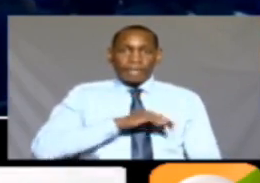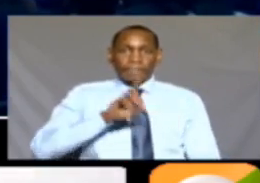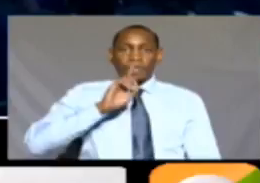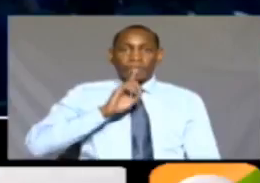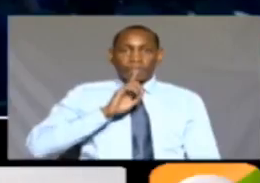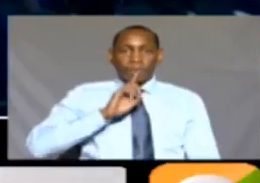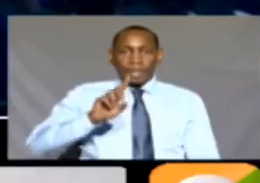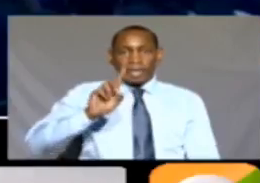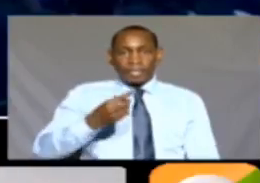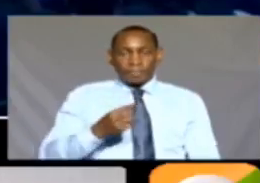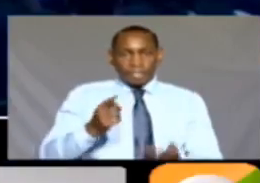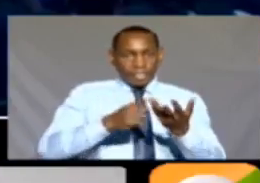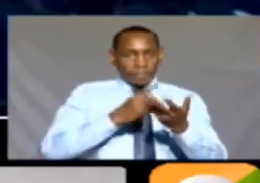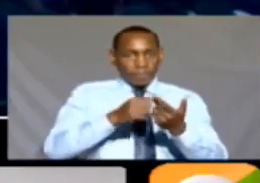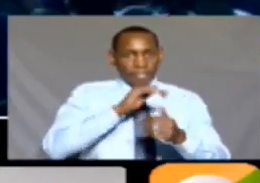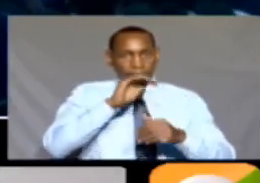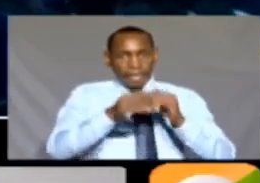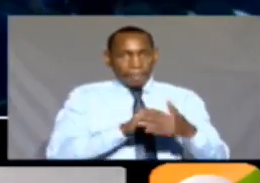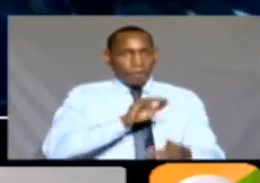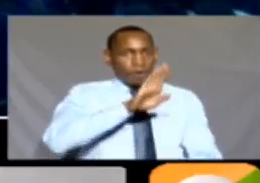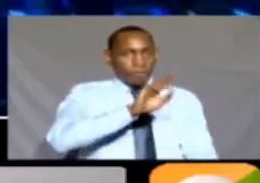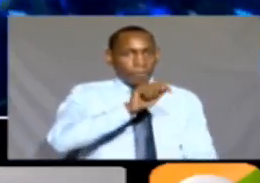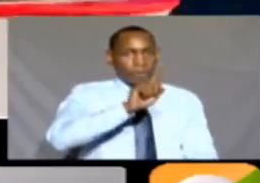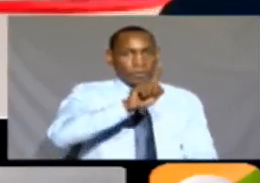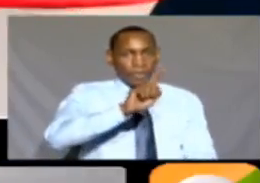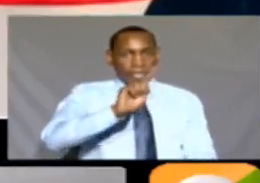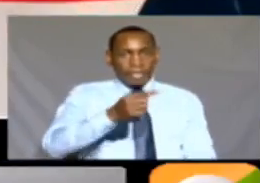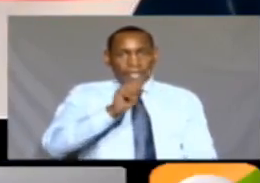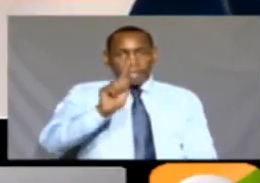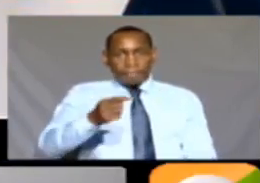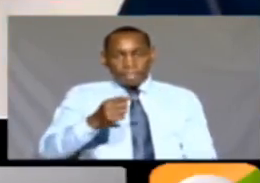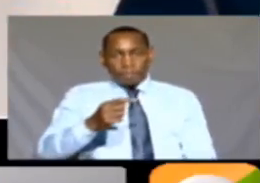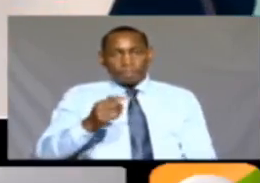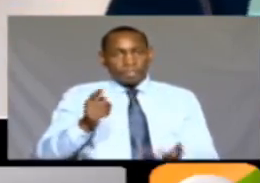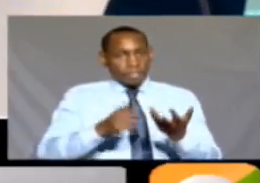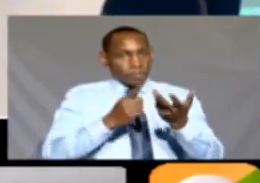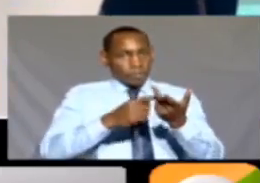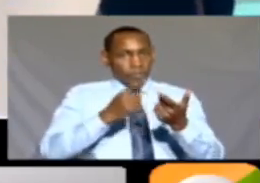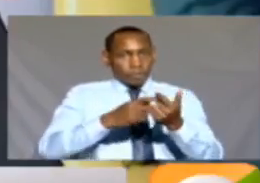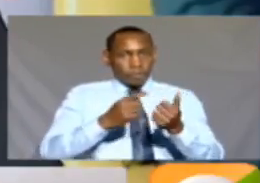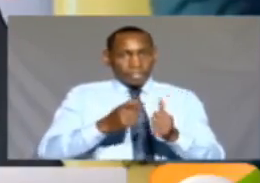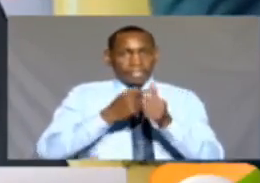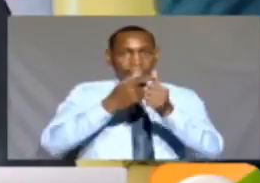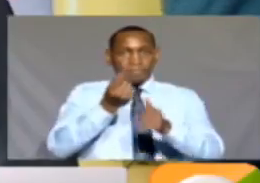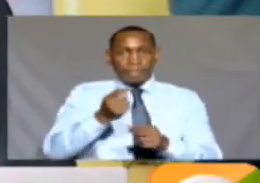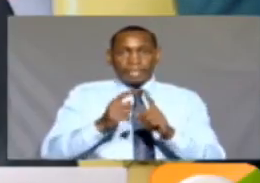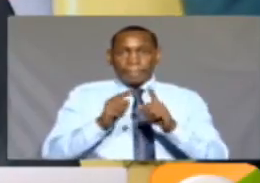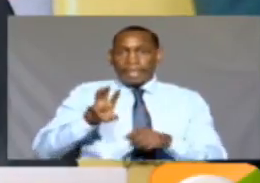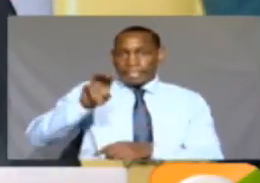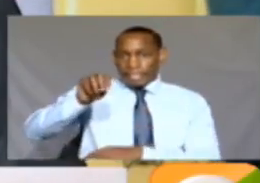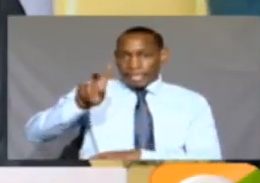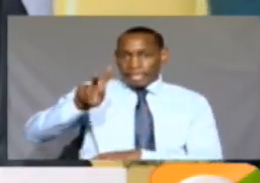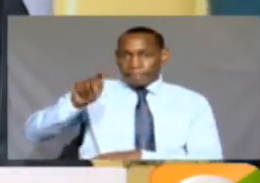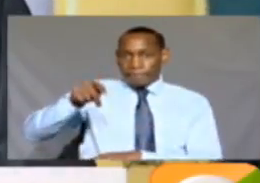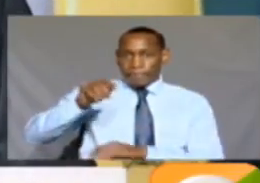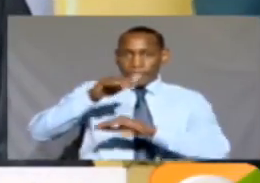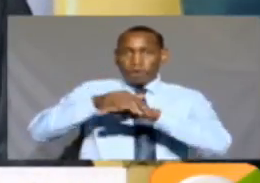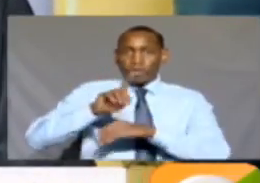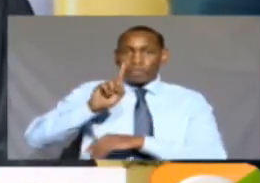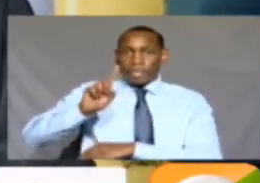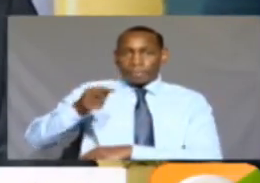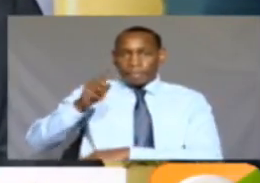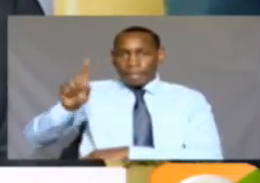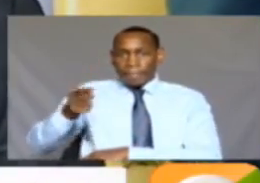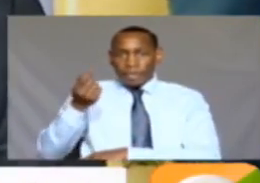if you calculate, it's all about 4.1 million Kenya shillings in terms of total prize money. But the MVP got 1 million shillings, and